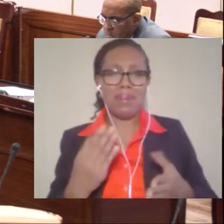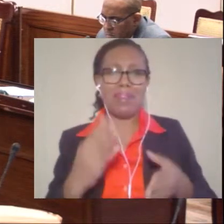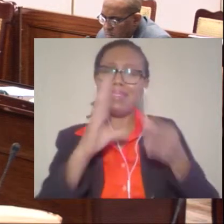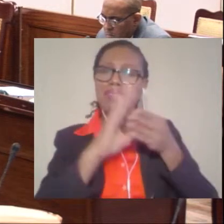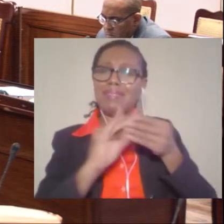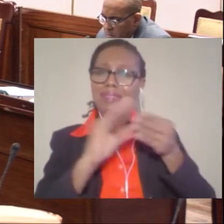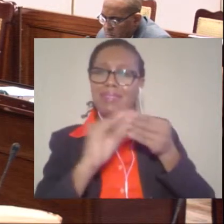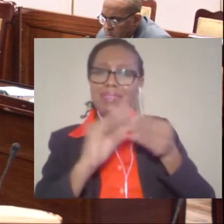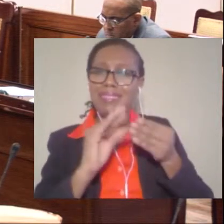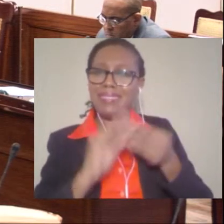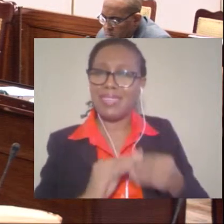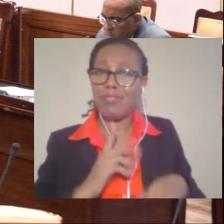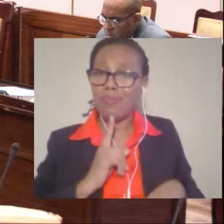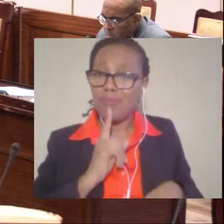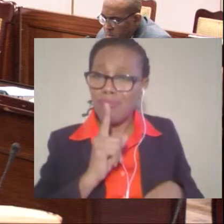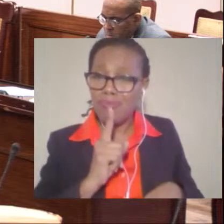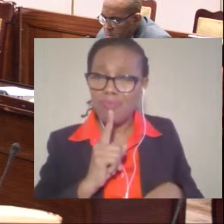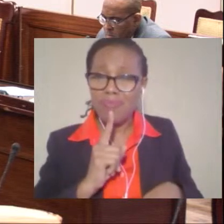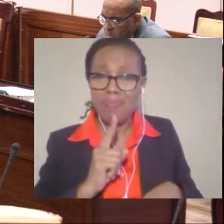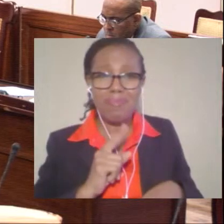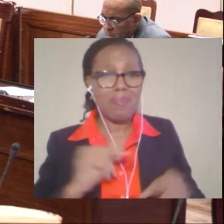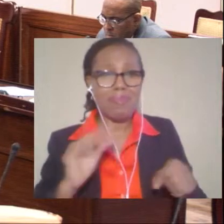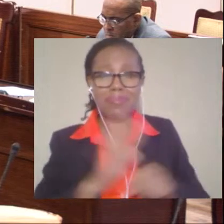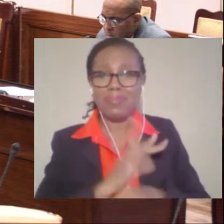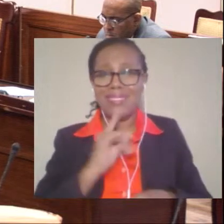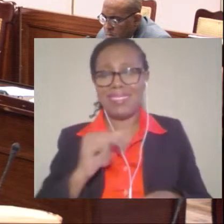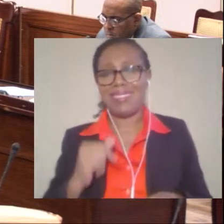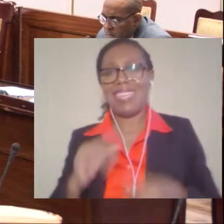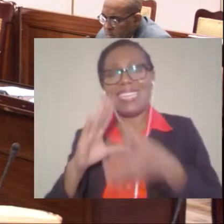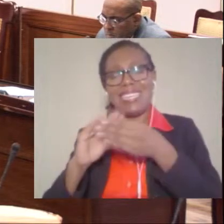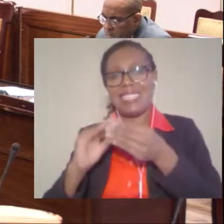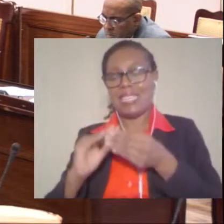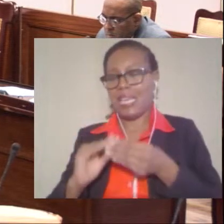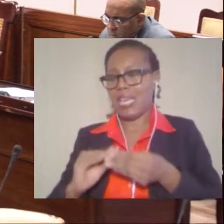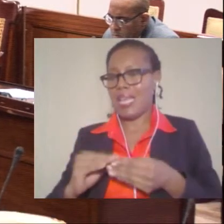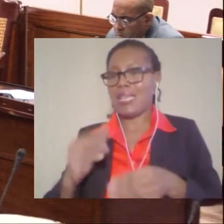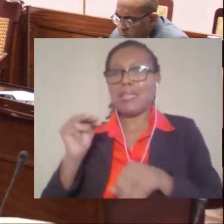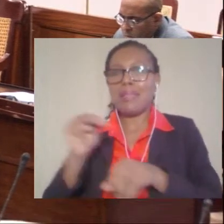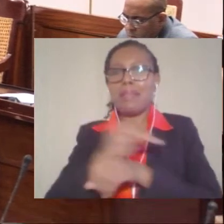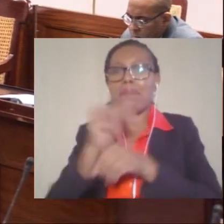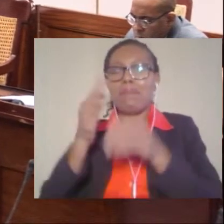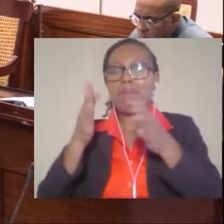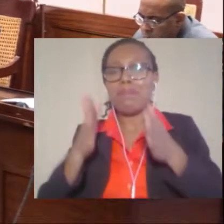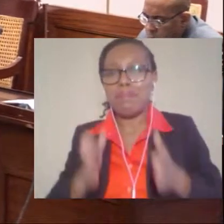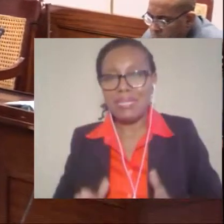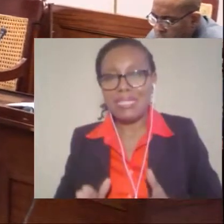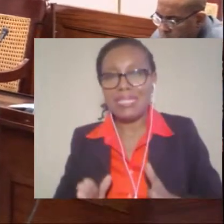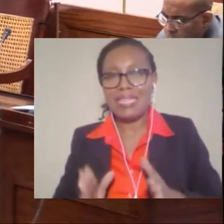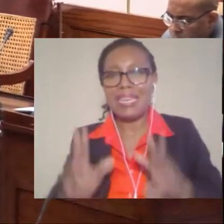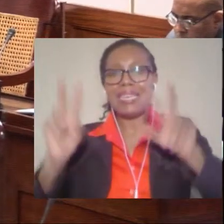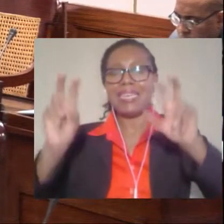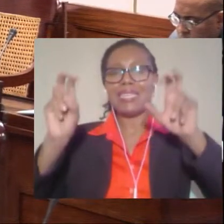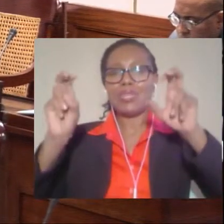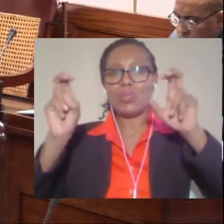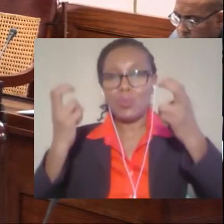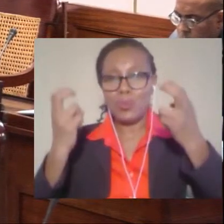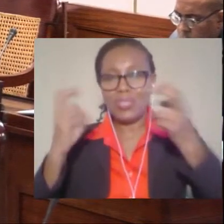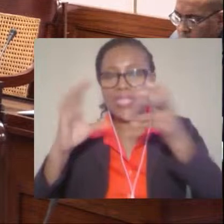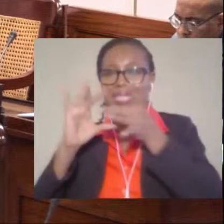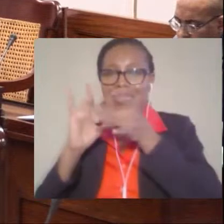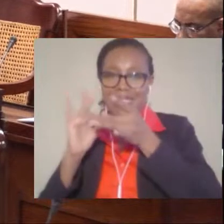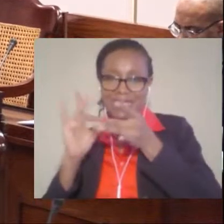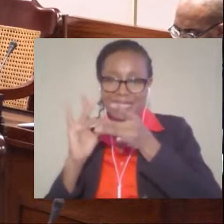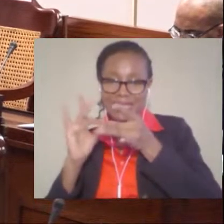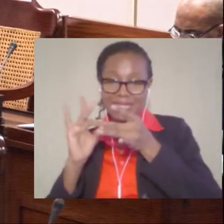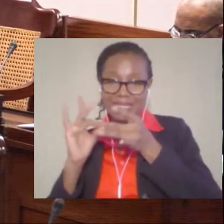Barbados that the minister is quoted as saying, when you ask him, he said he's not